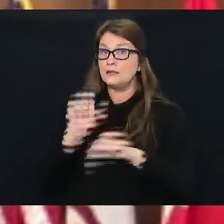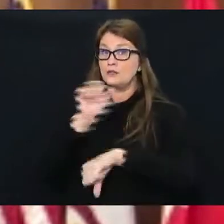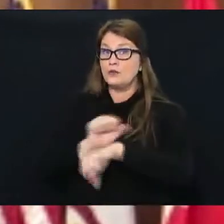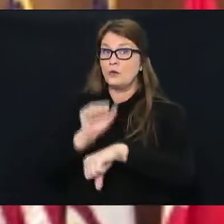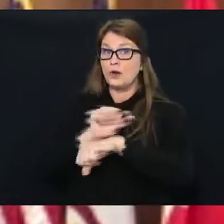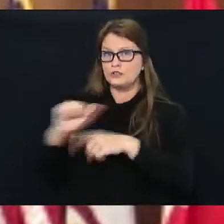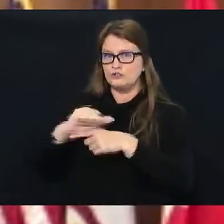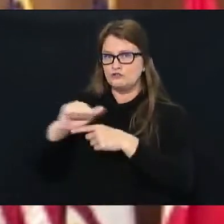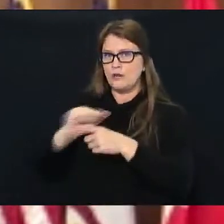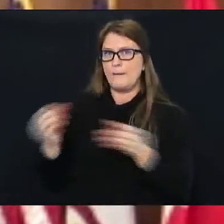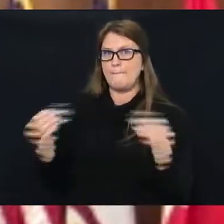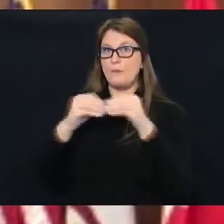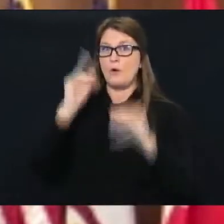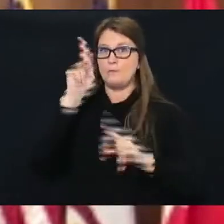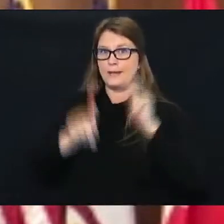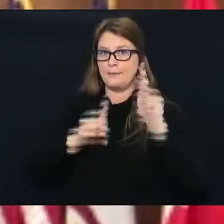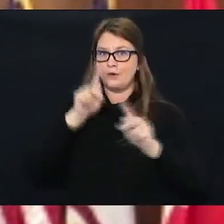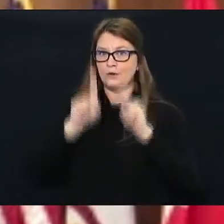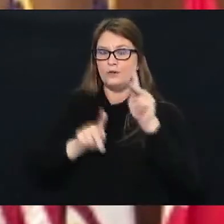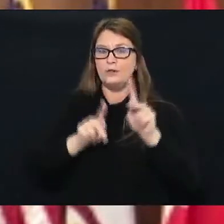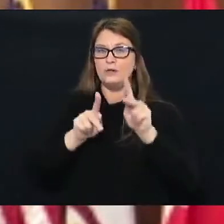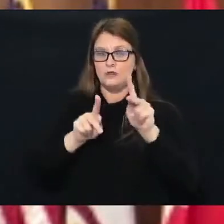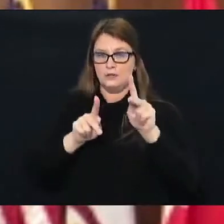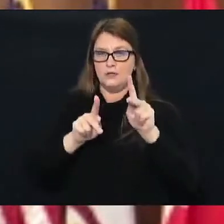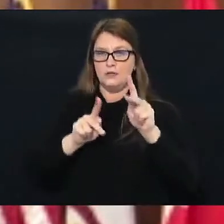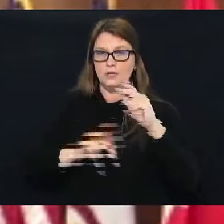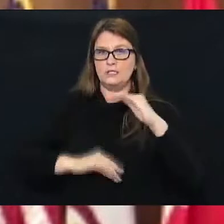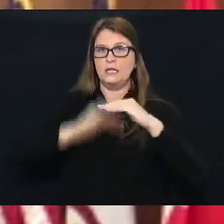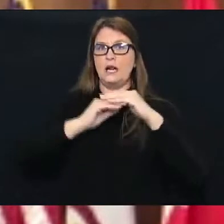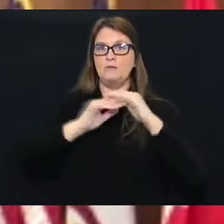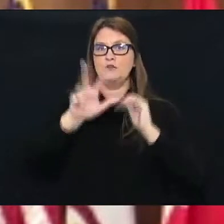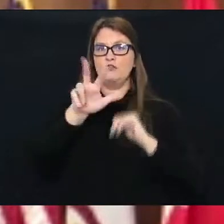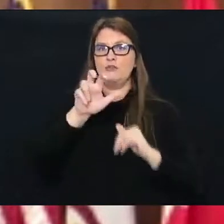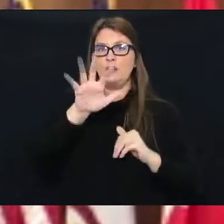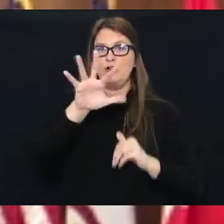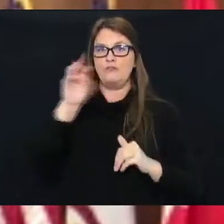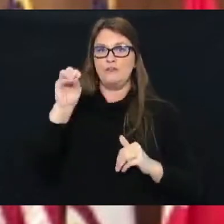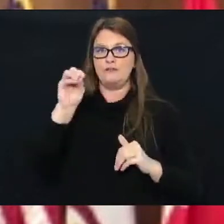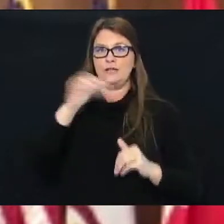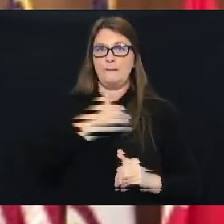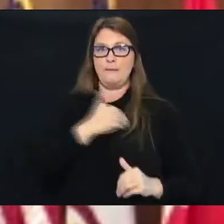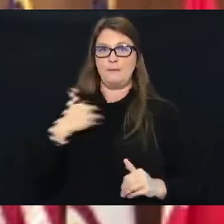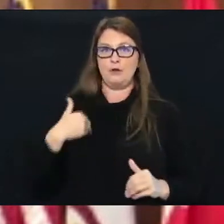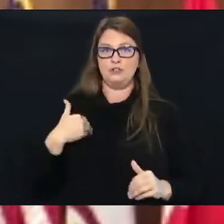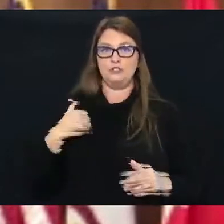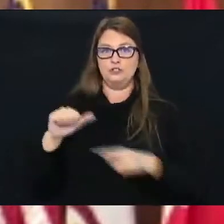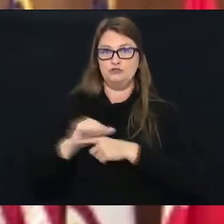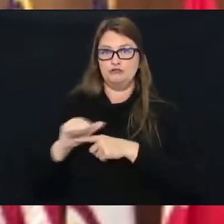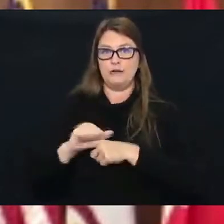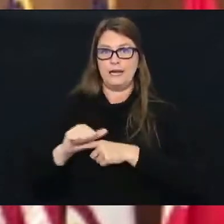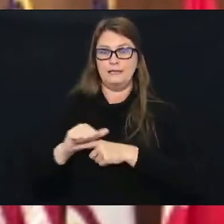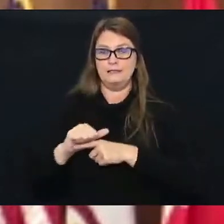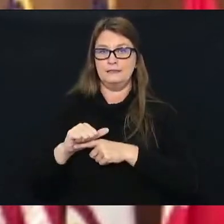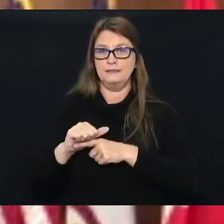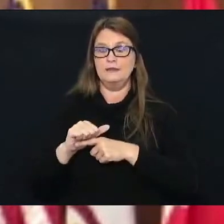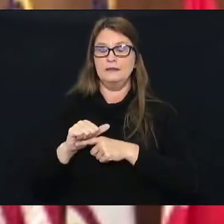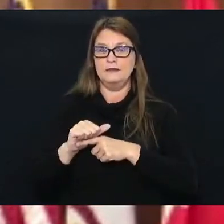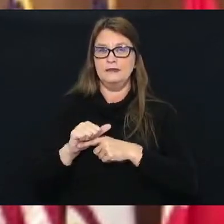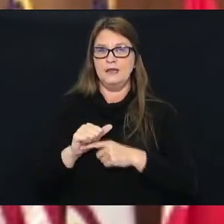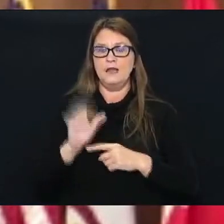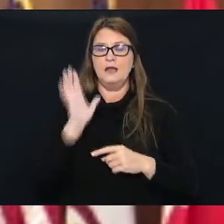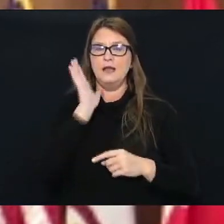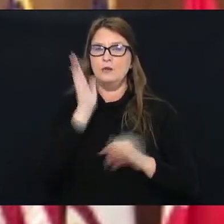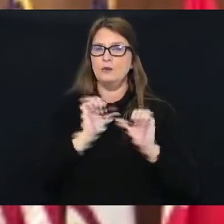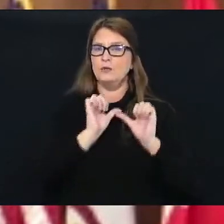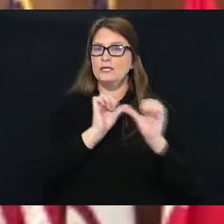train additional folks, getting up to the 350 service members trained up for this mission. As we continue to